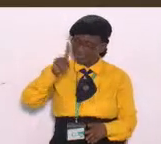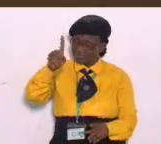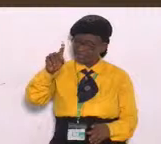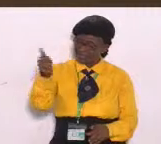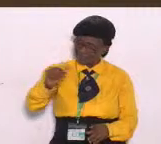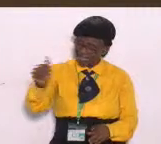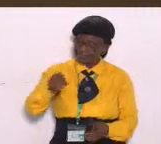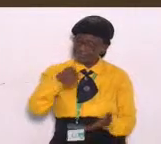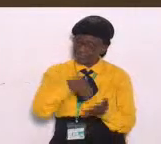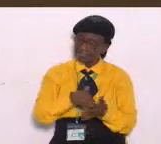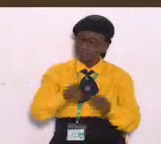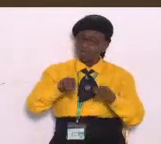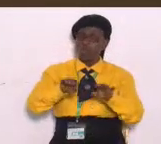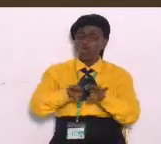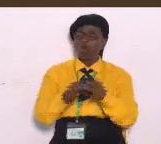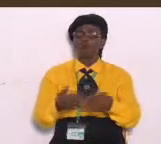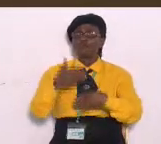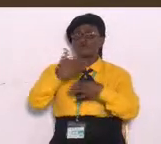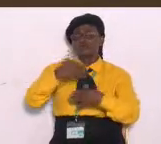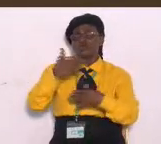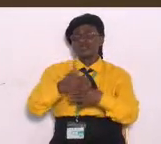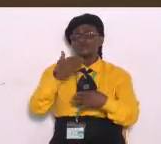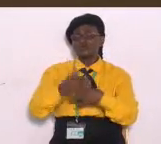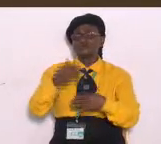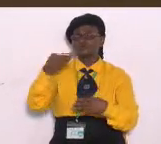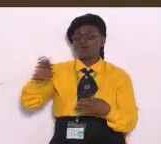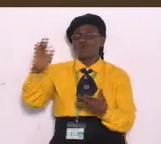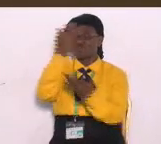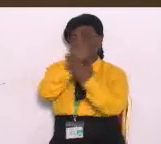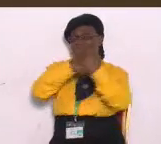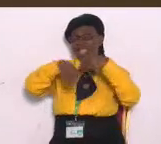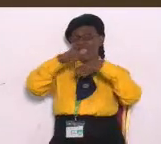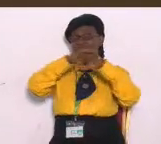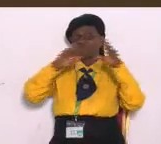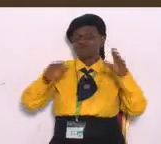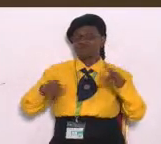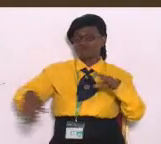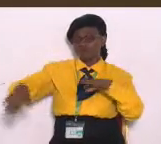Open the windows of heaven wide over me.